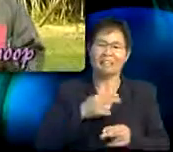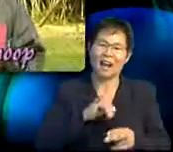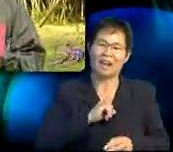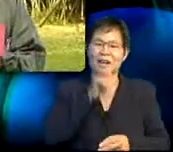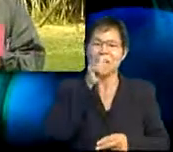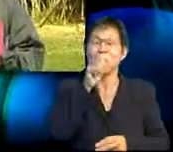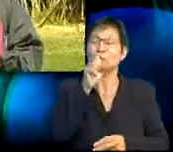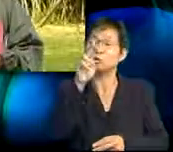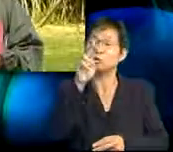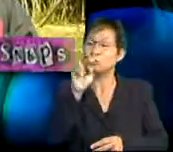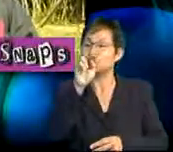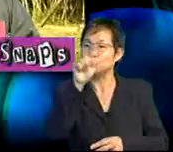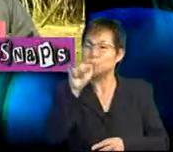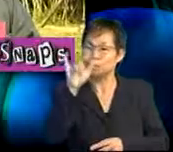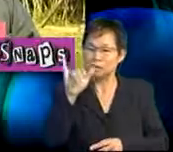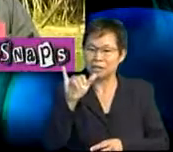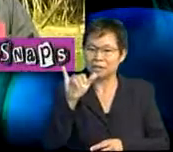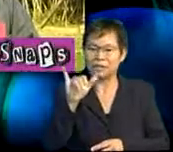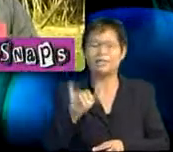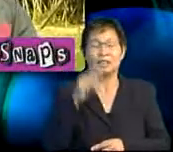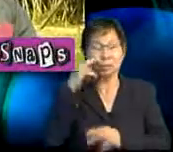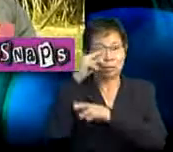Snoop, and you're watching SNIPS and SNAPS.